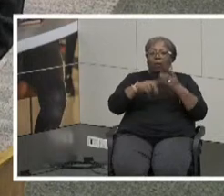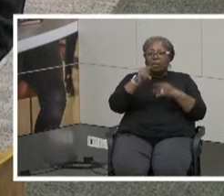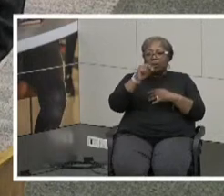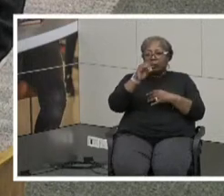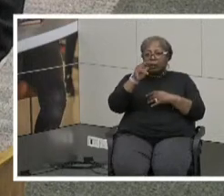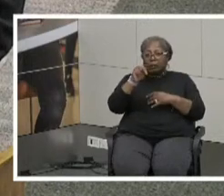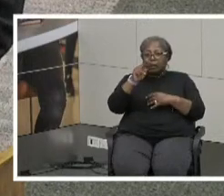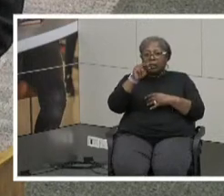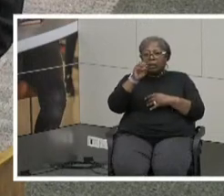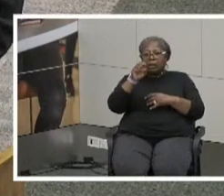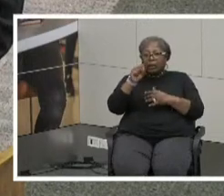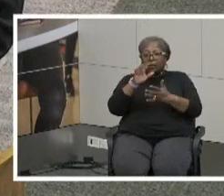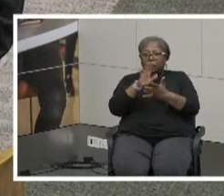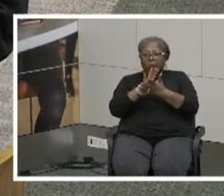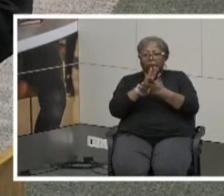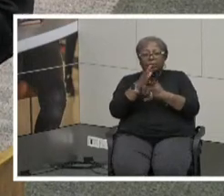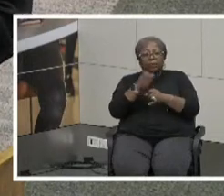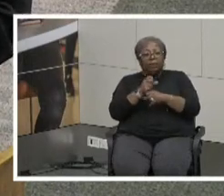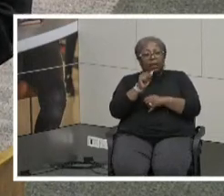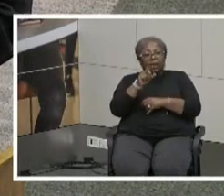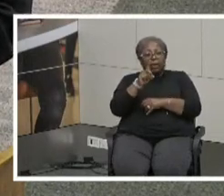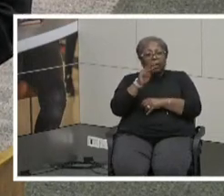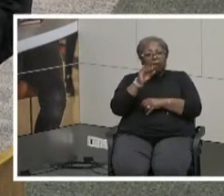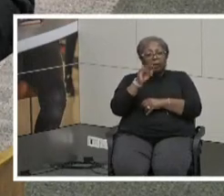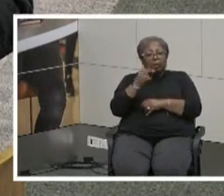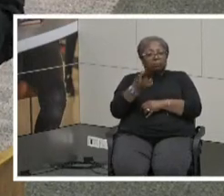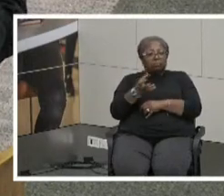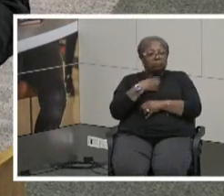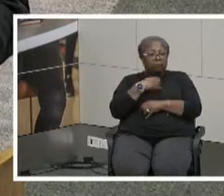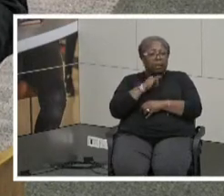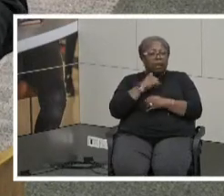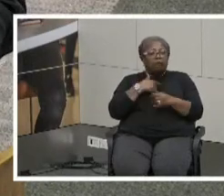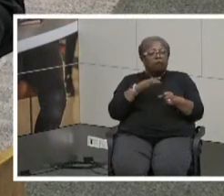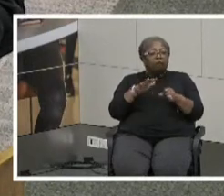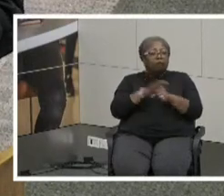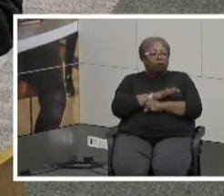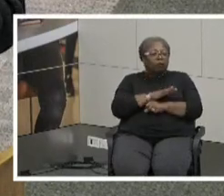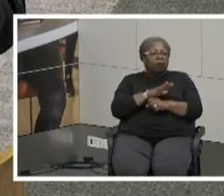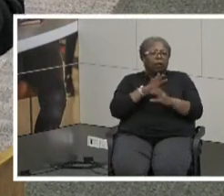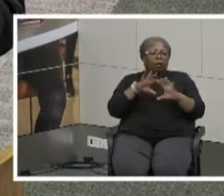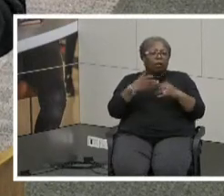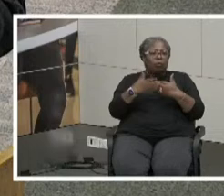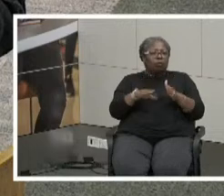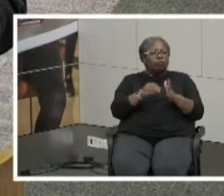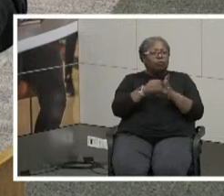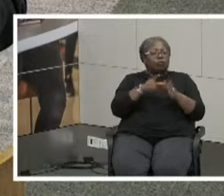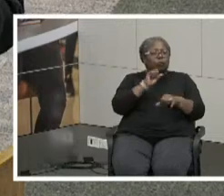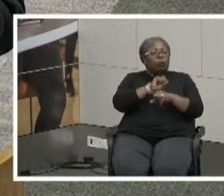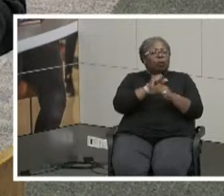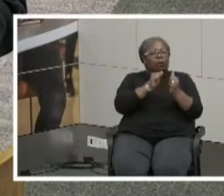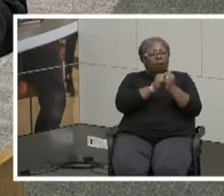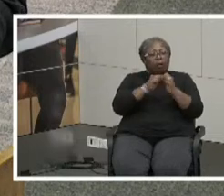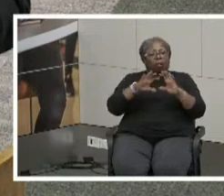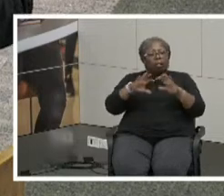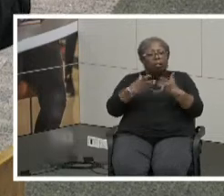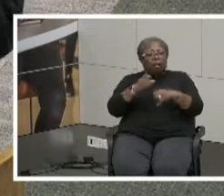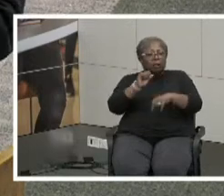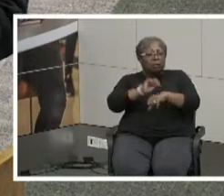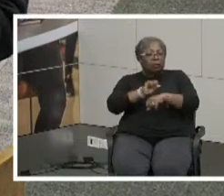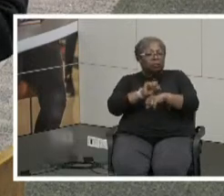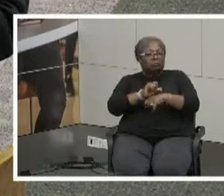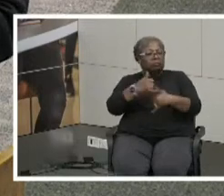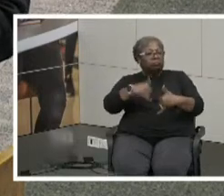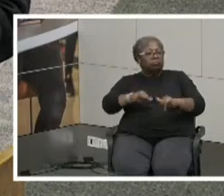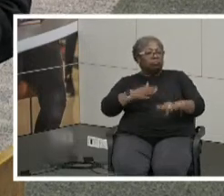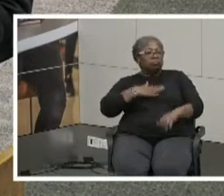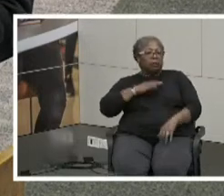campuses receive administrators Rave that I have a fully engage engaged classroom where students work together on class tasks yet